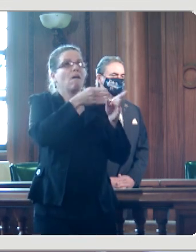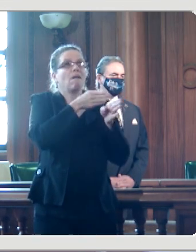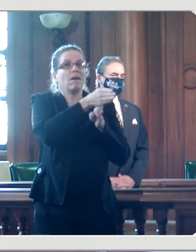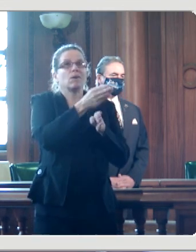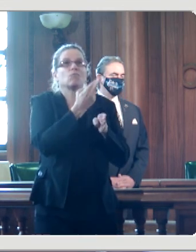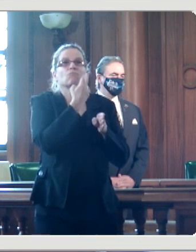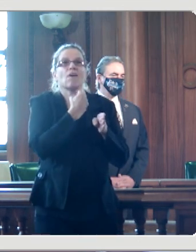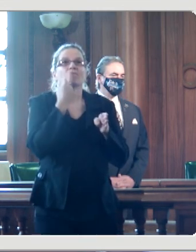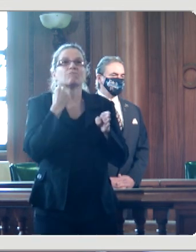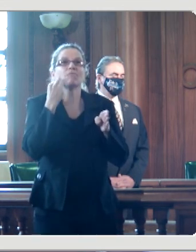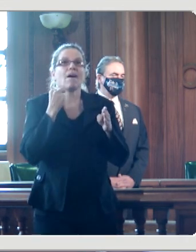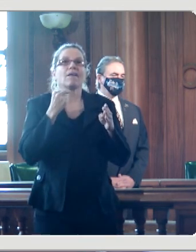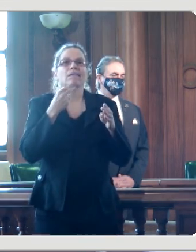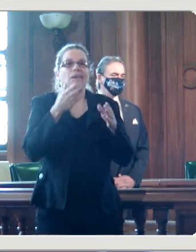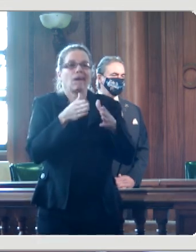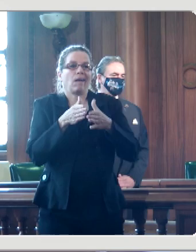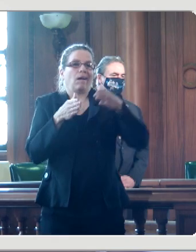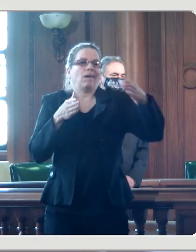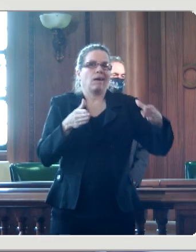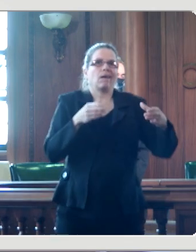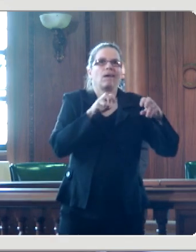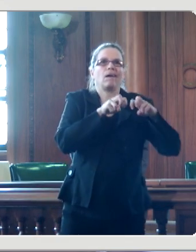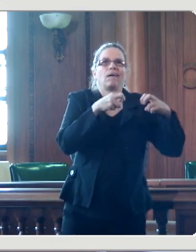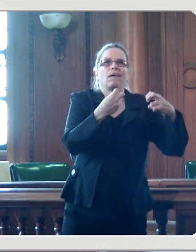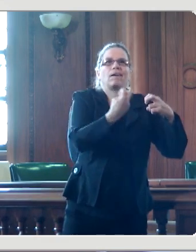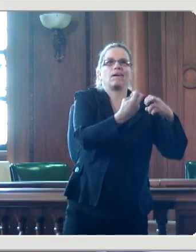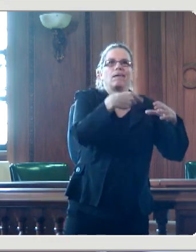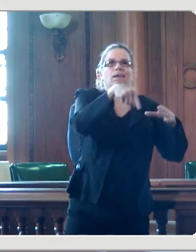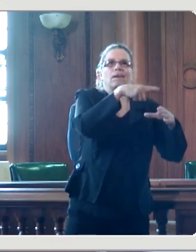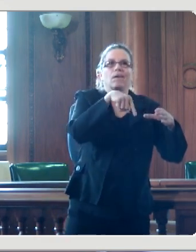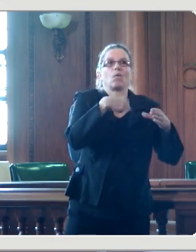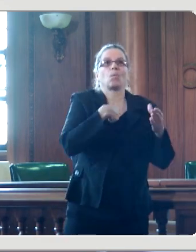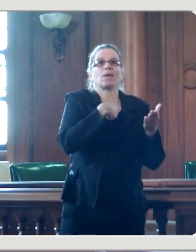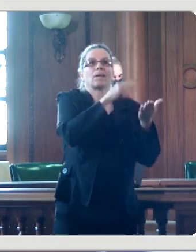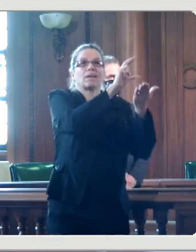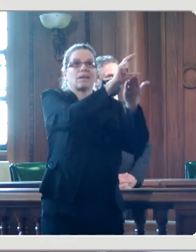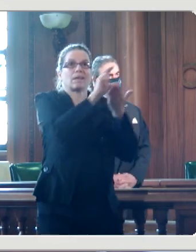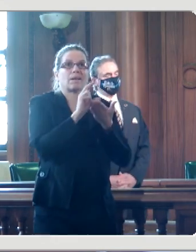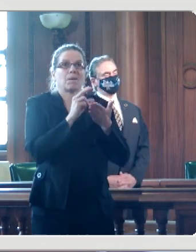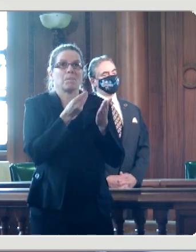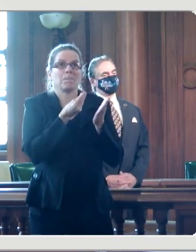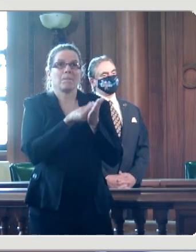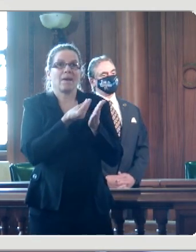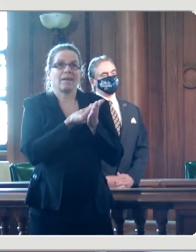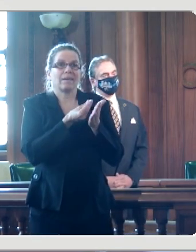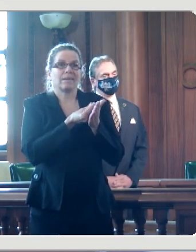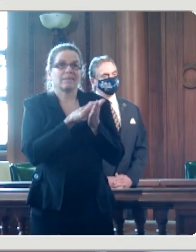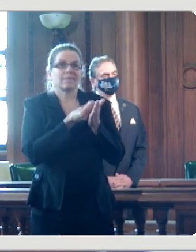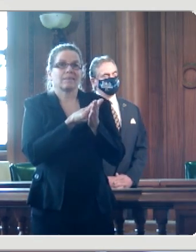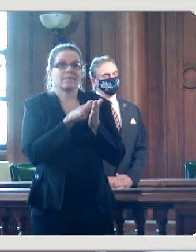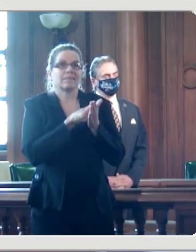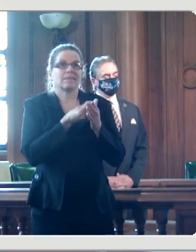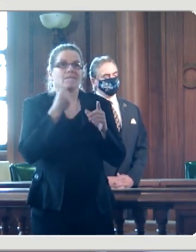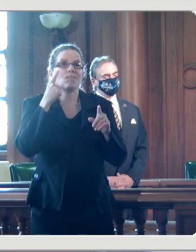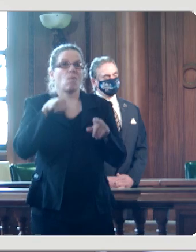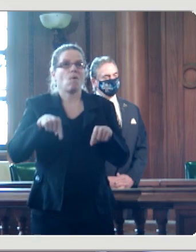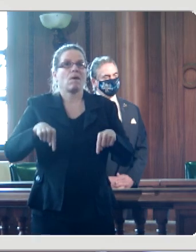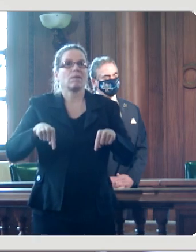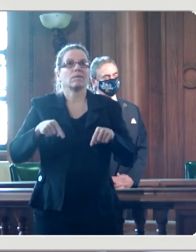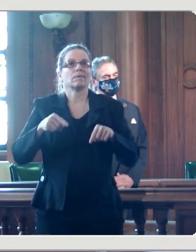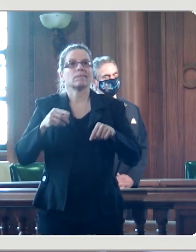received notice of funding for repair of a culvert in downstream area off of Tiffany Street, where we've had some major